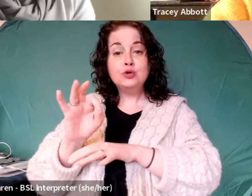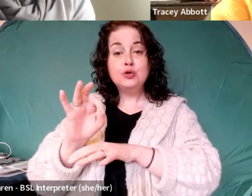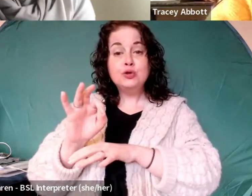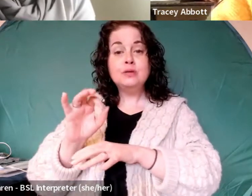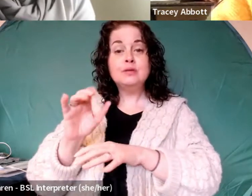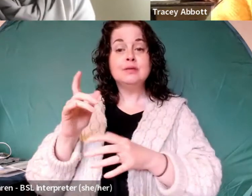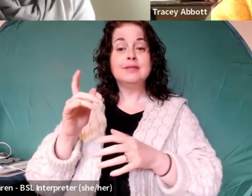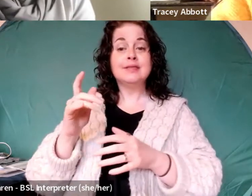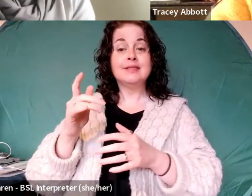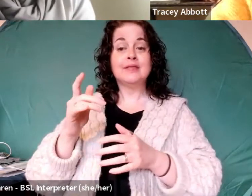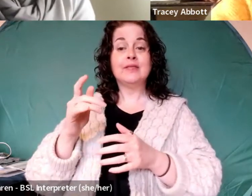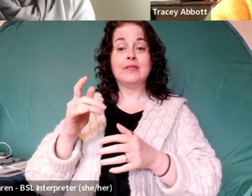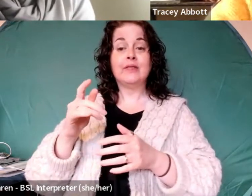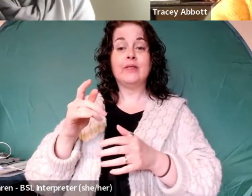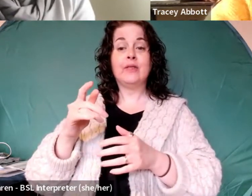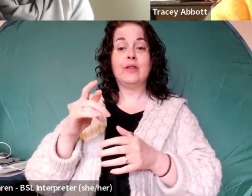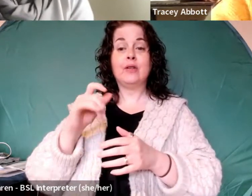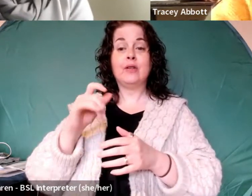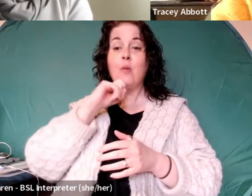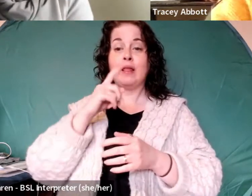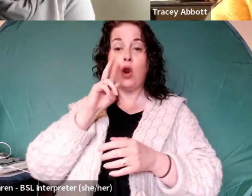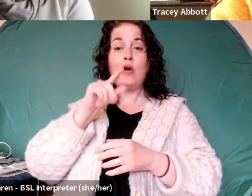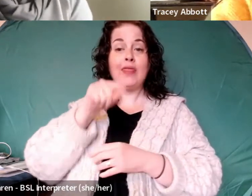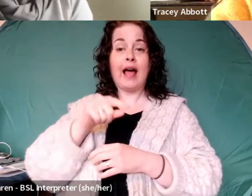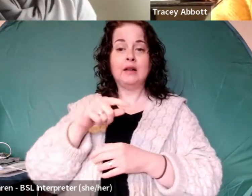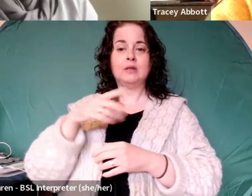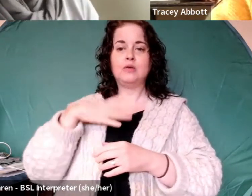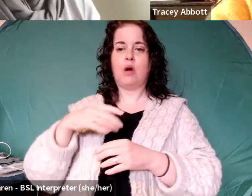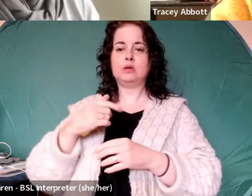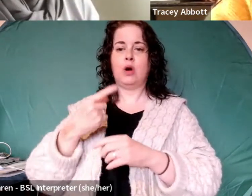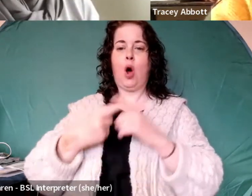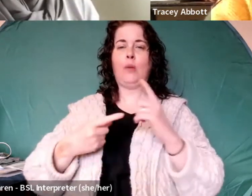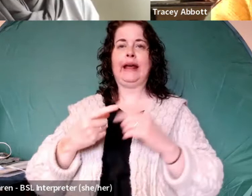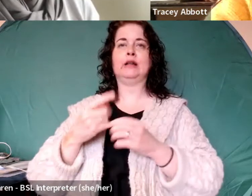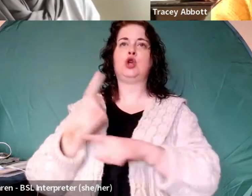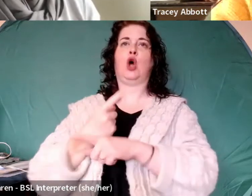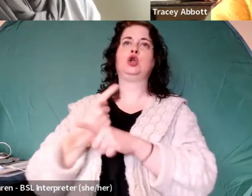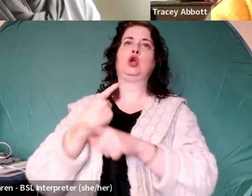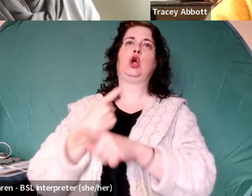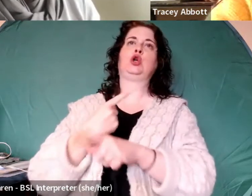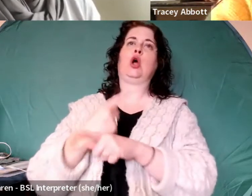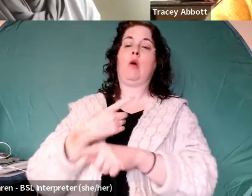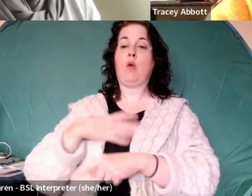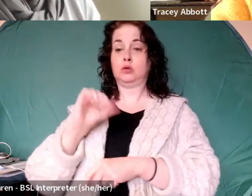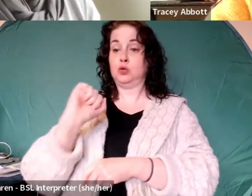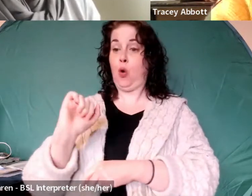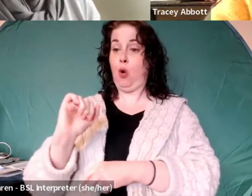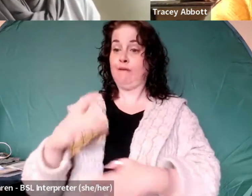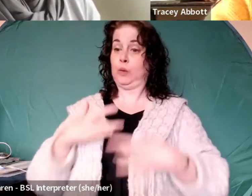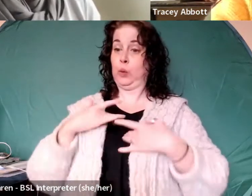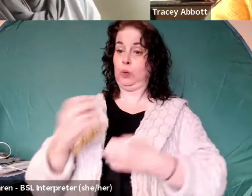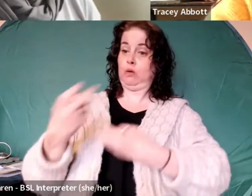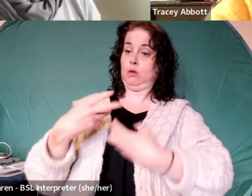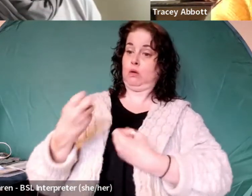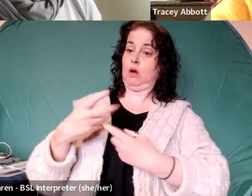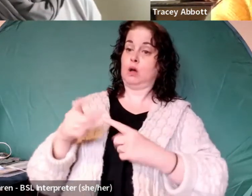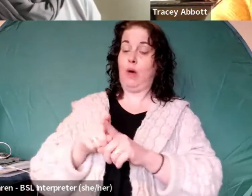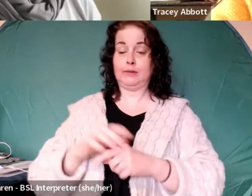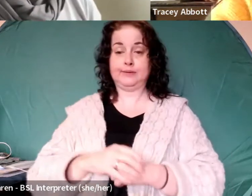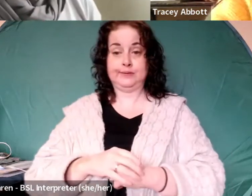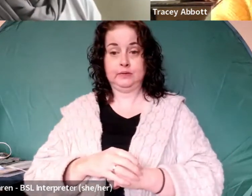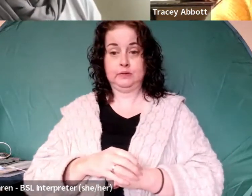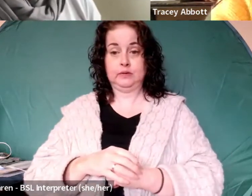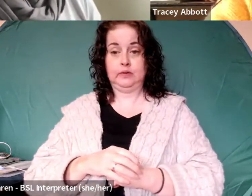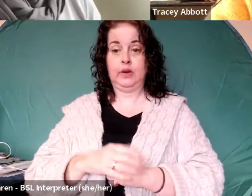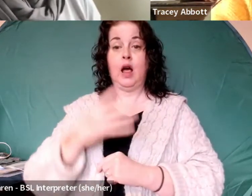and we'll address them, because we don't want it just to be us talking, but we want to hear your stories as well. And